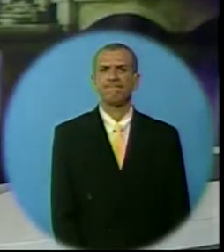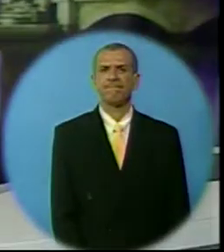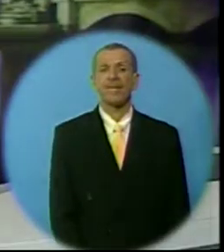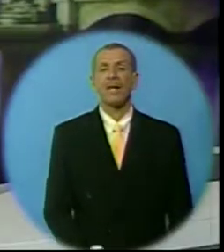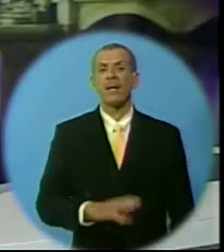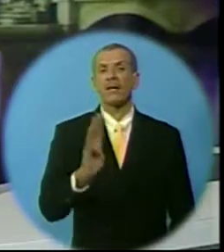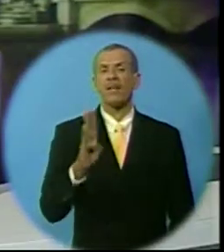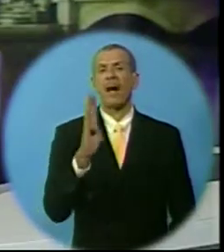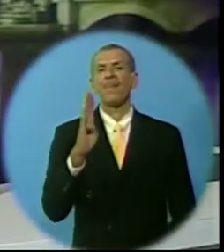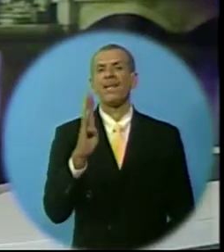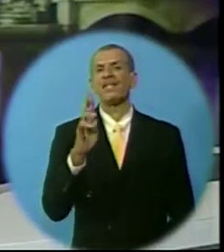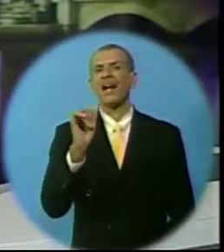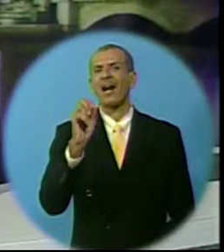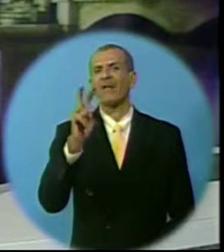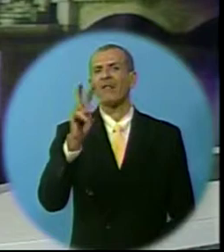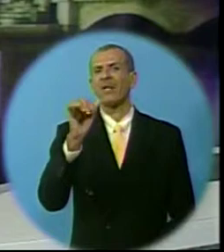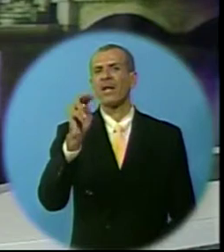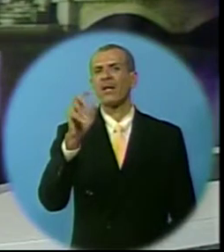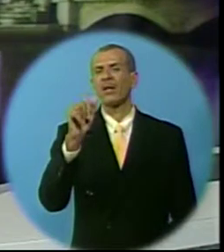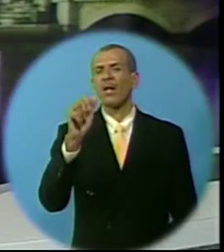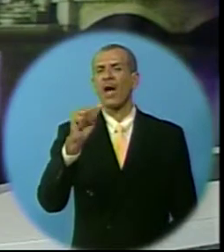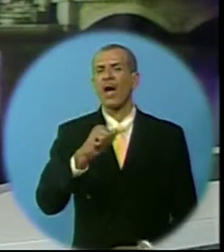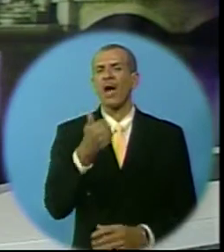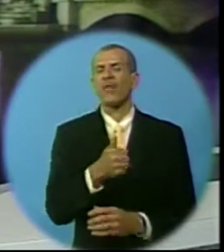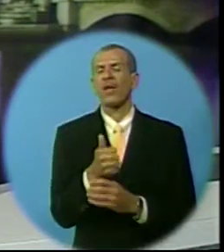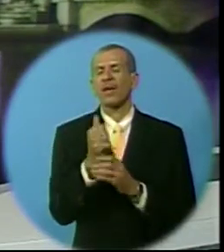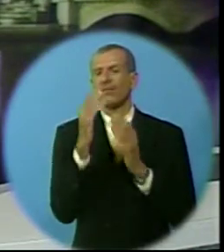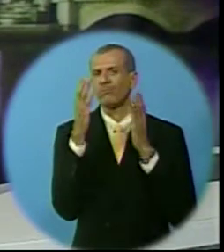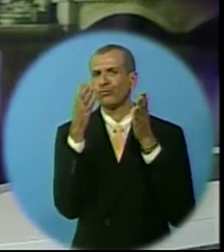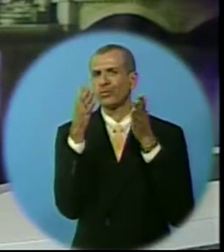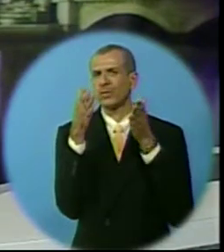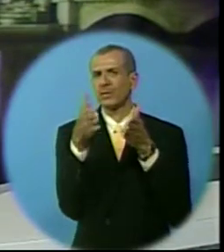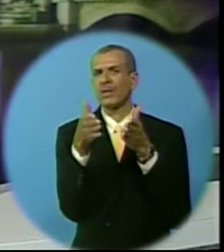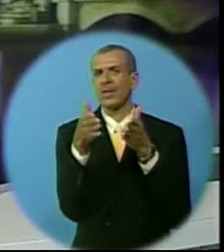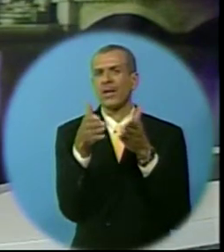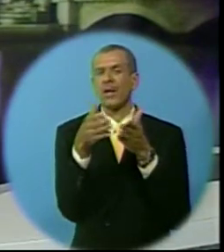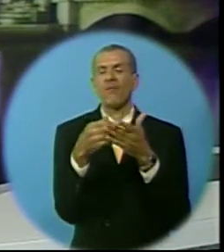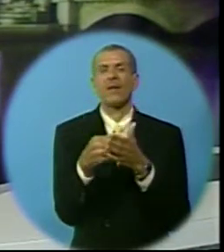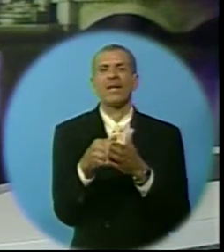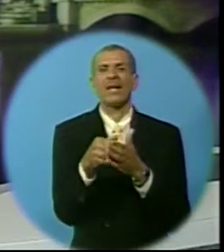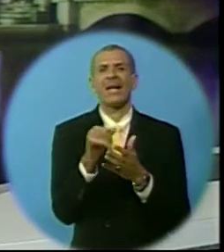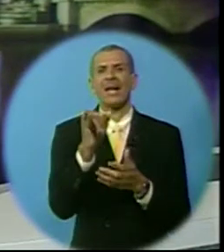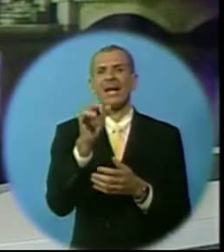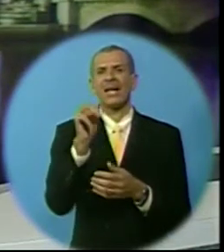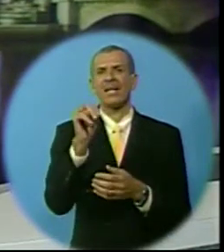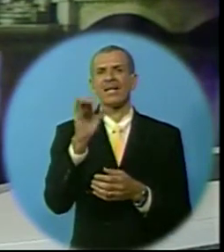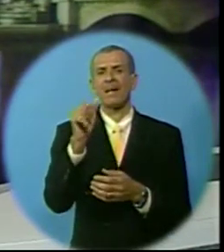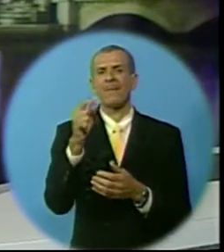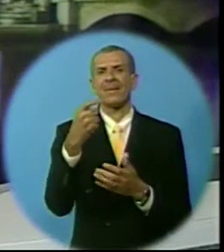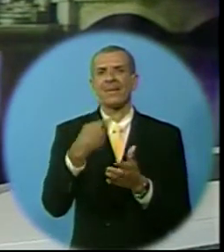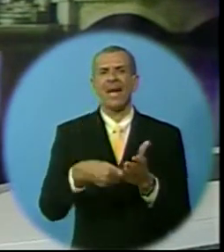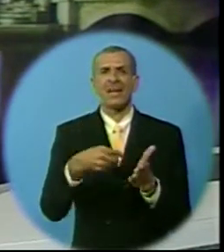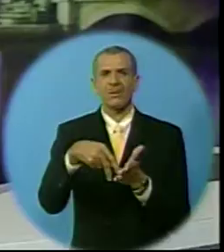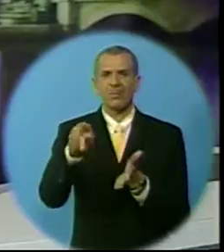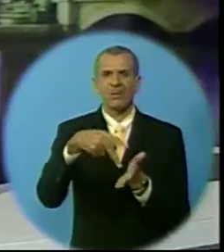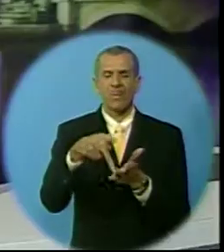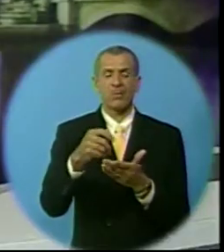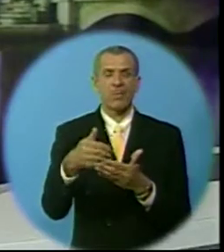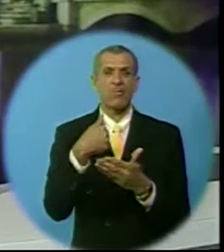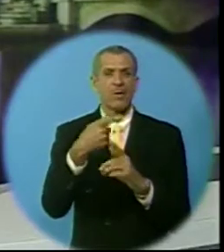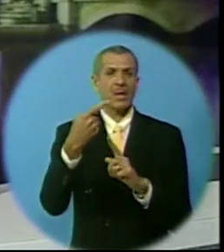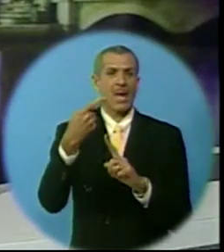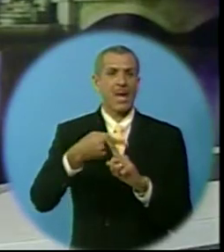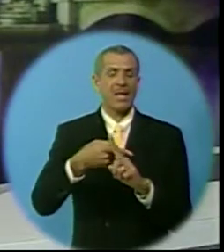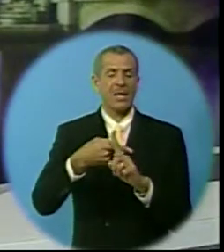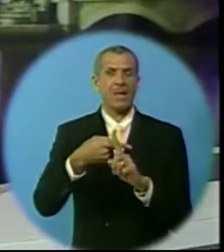The Barbados Revenue Authority is still on course to start issuing income tax refunds before the end of this month. This is